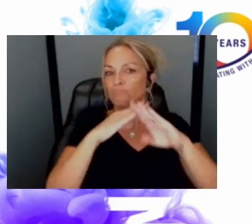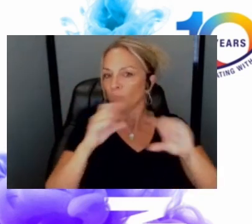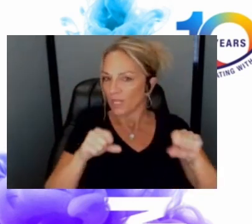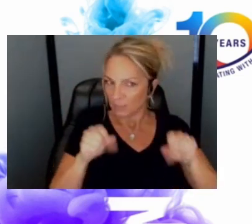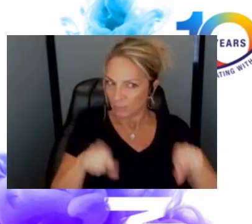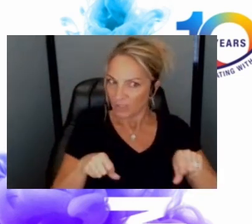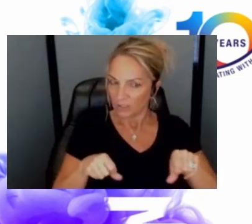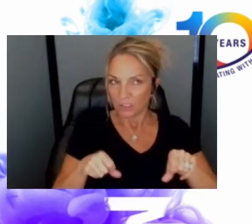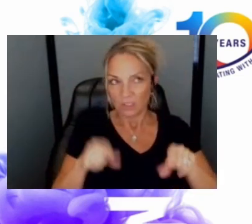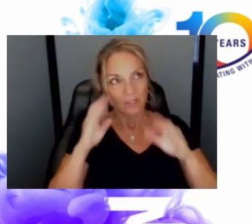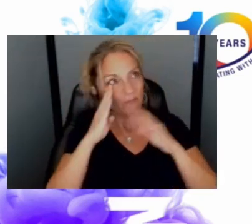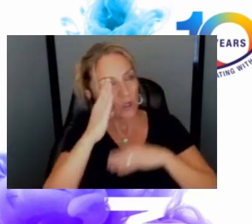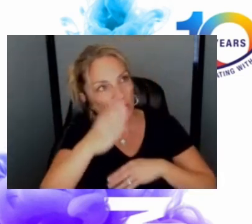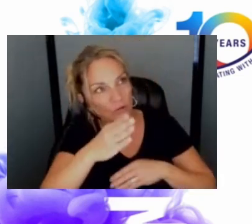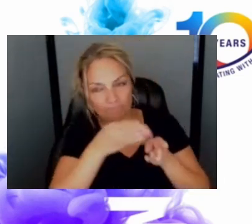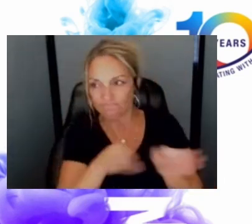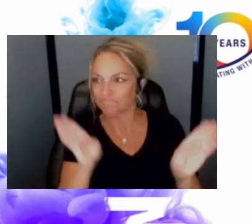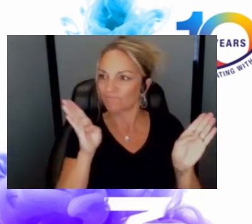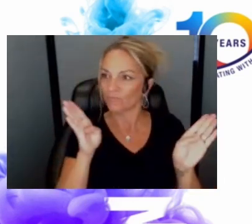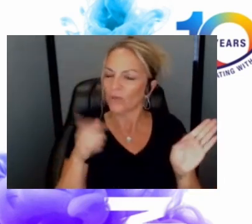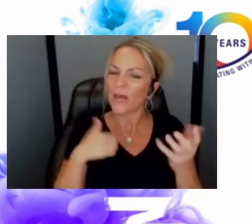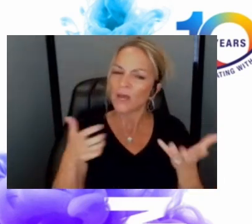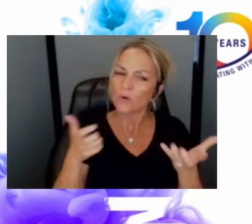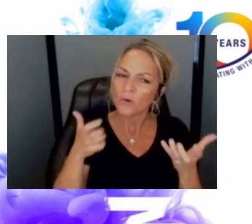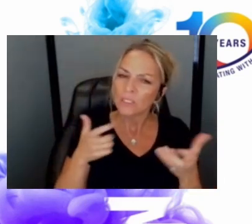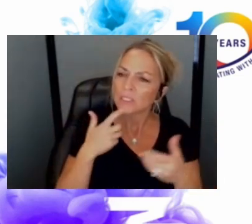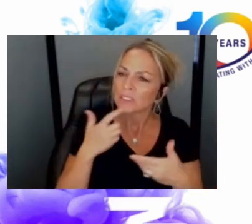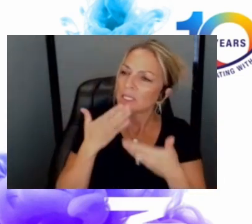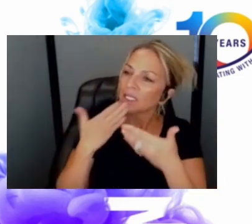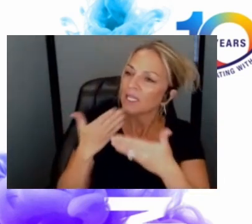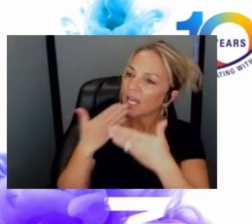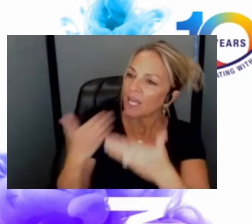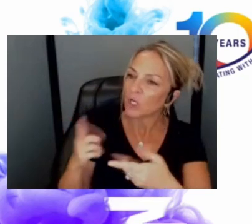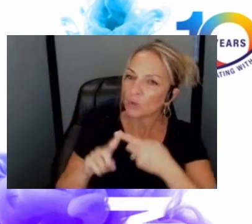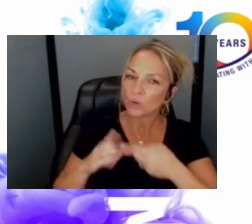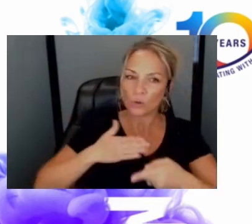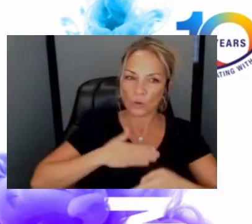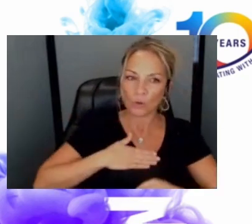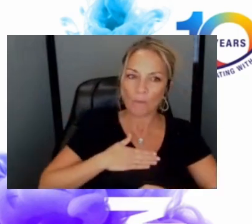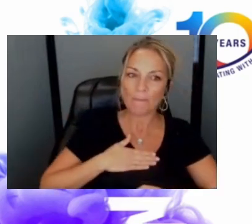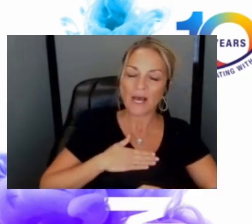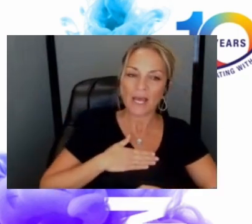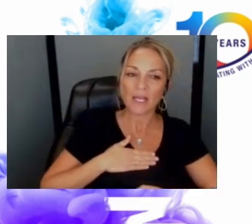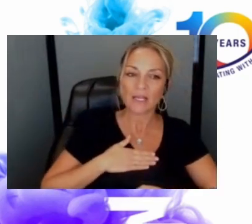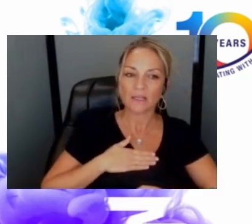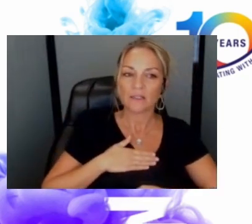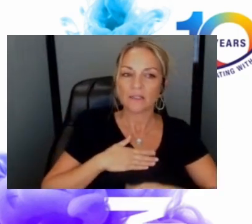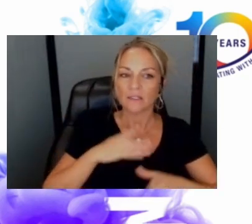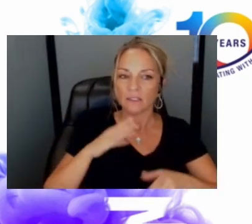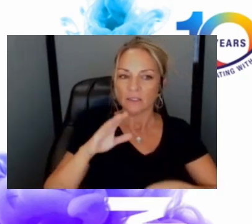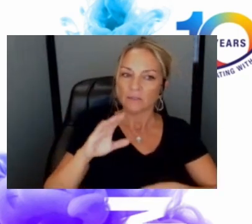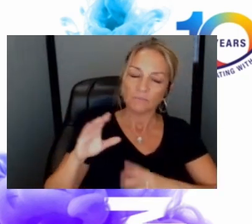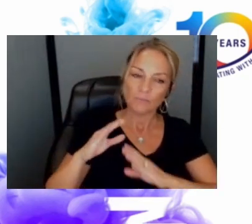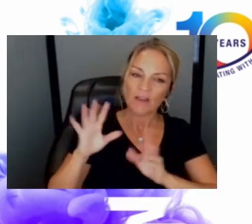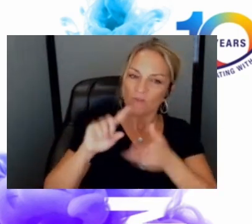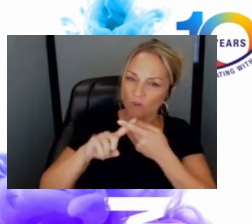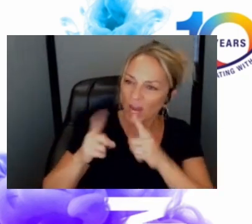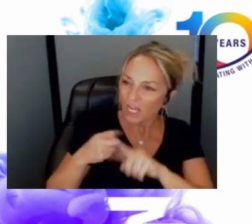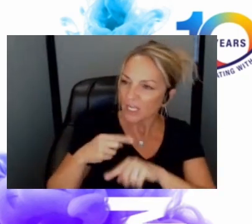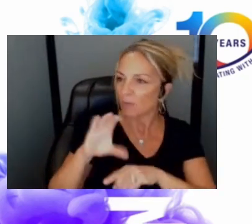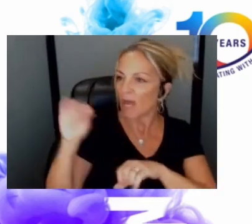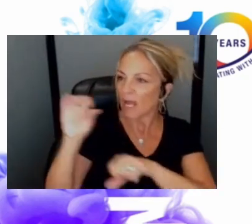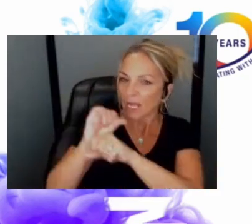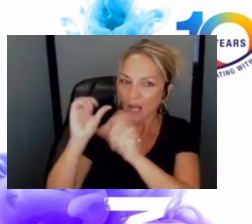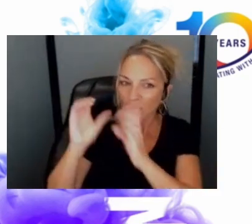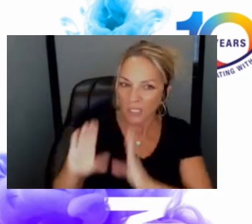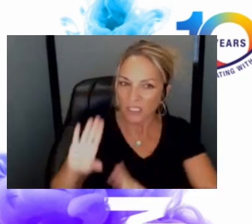would like to express my gratitude to my esteemed friend and colleague, Hannah Noda.